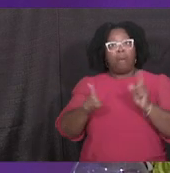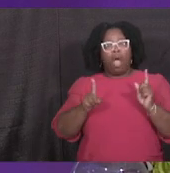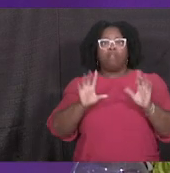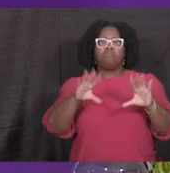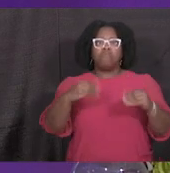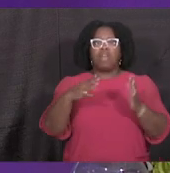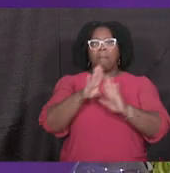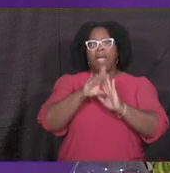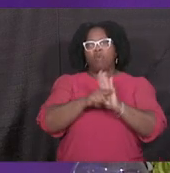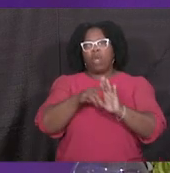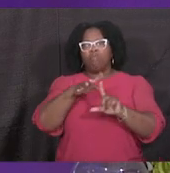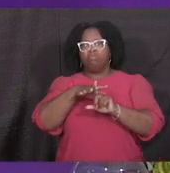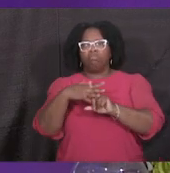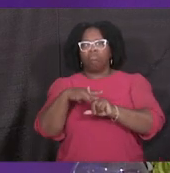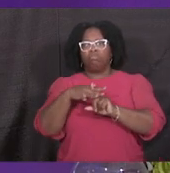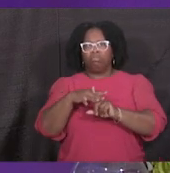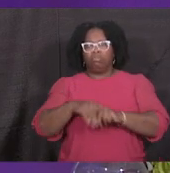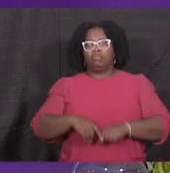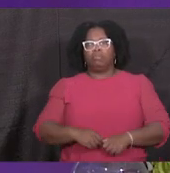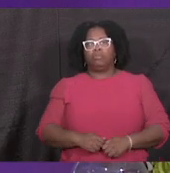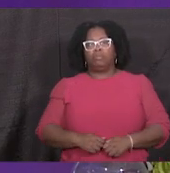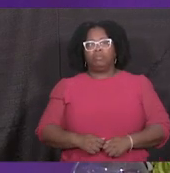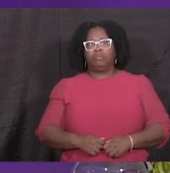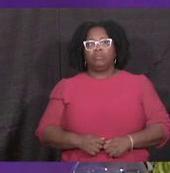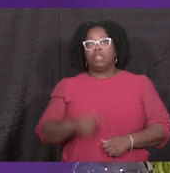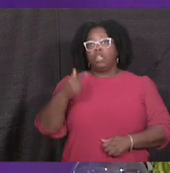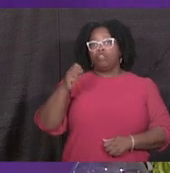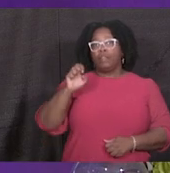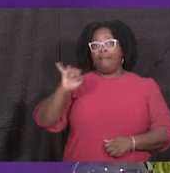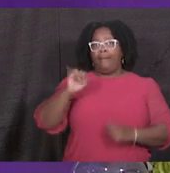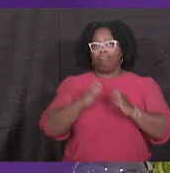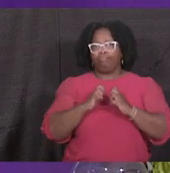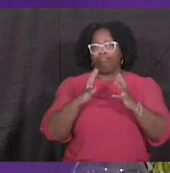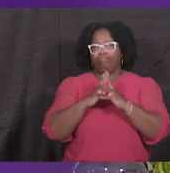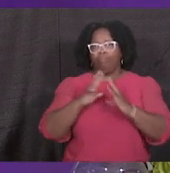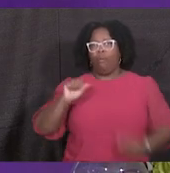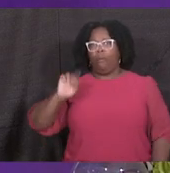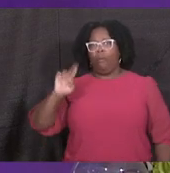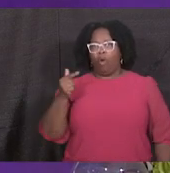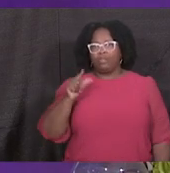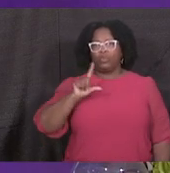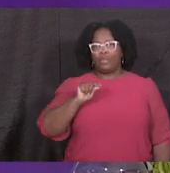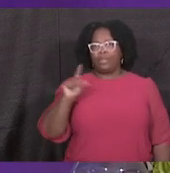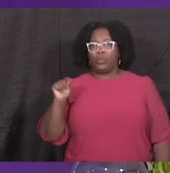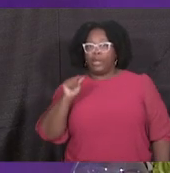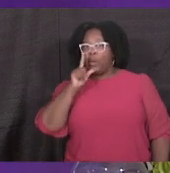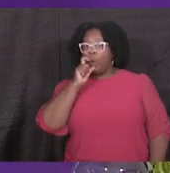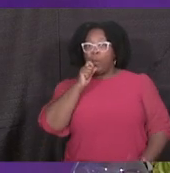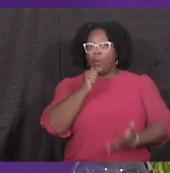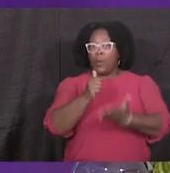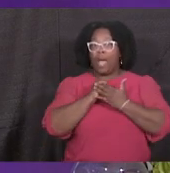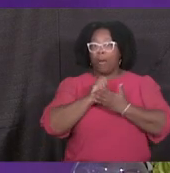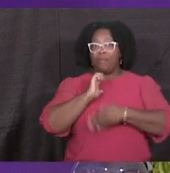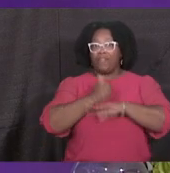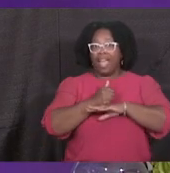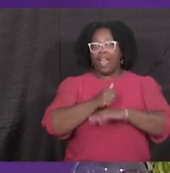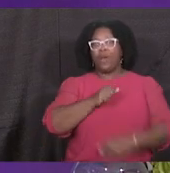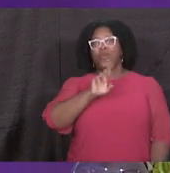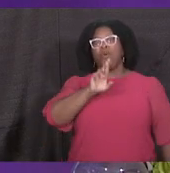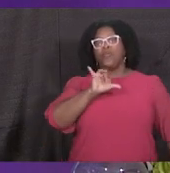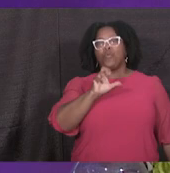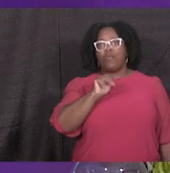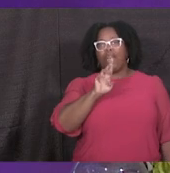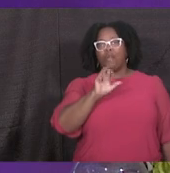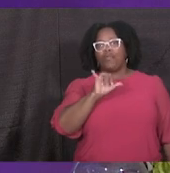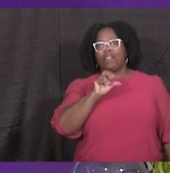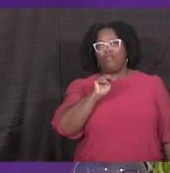background context, so GEI was started in August 2020. It was co-founded by Ryan Reynolds and Blake Lively. So they do provide the much